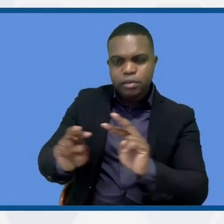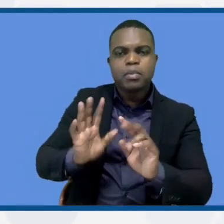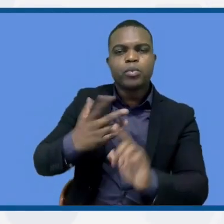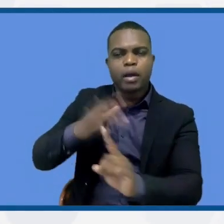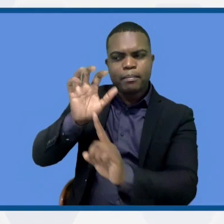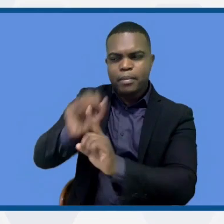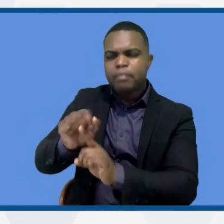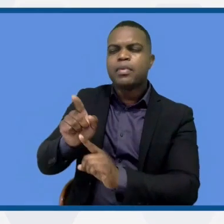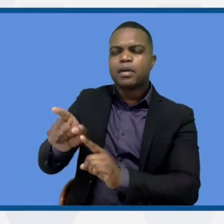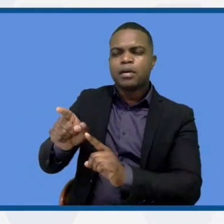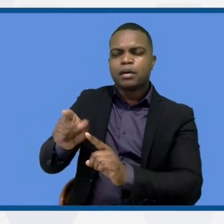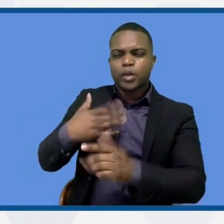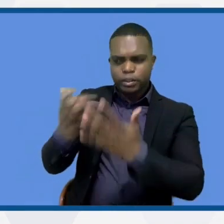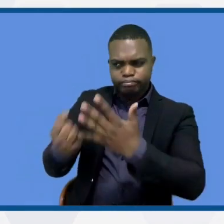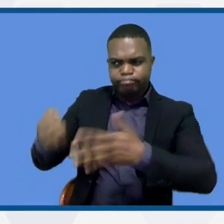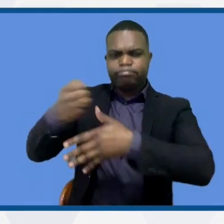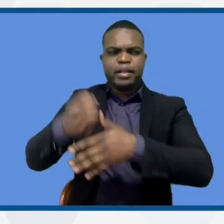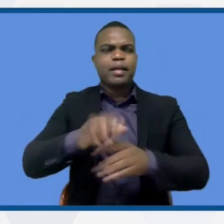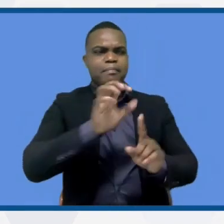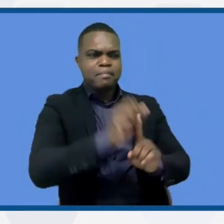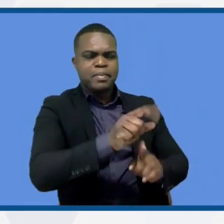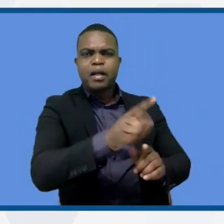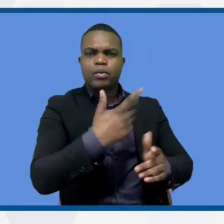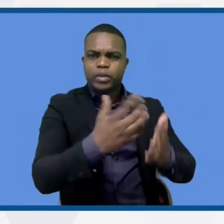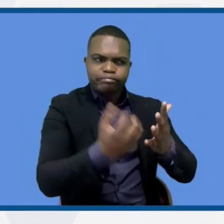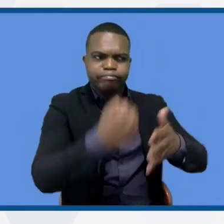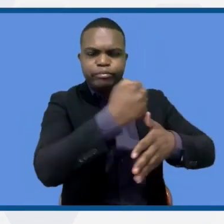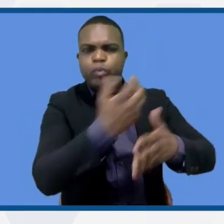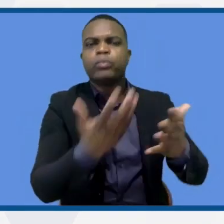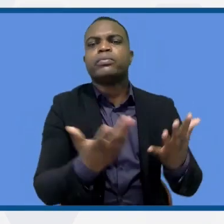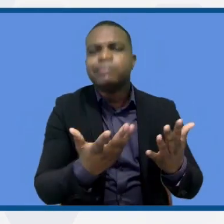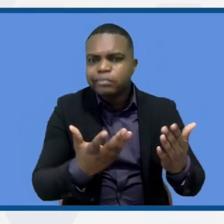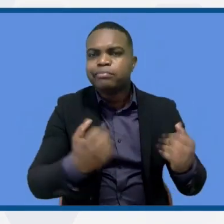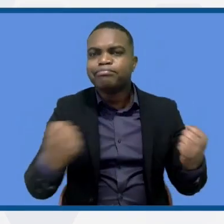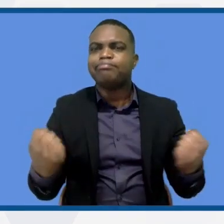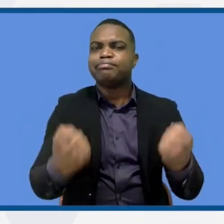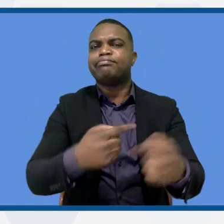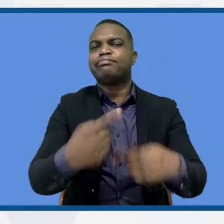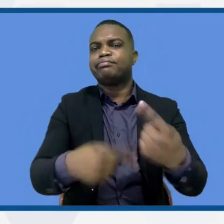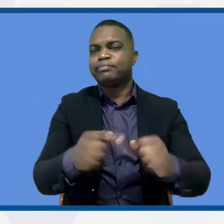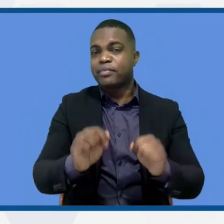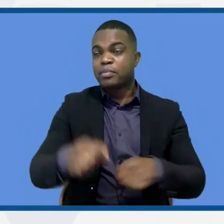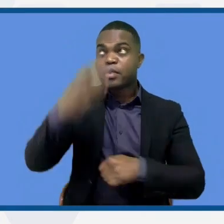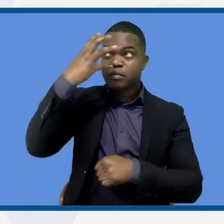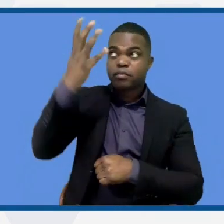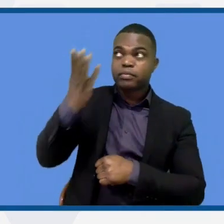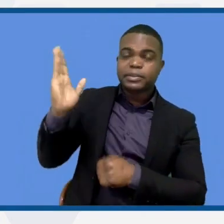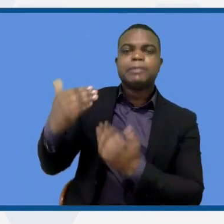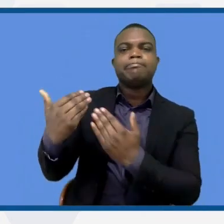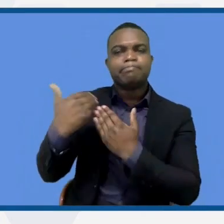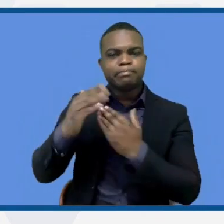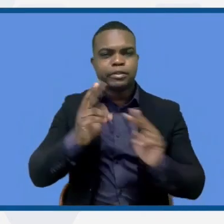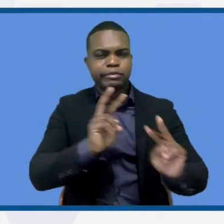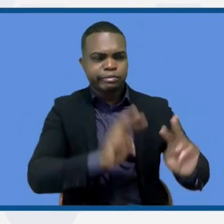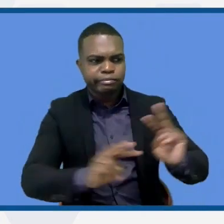tool. In developing this important tool, we are looking at identifying vulnerabilities in